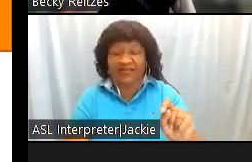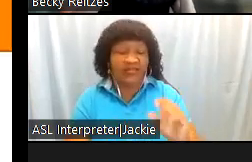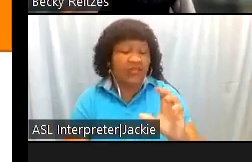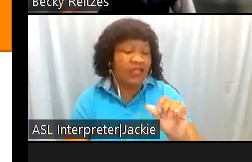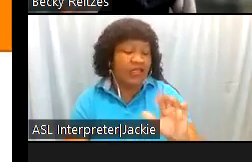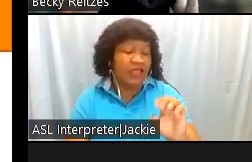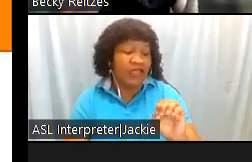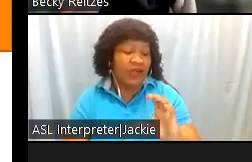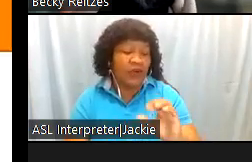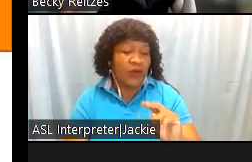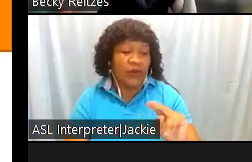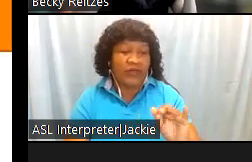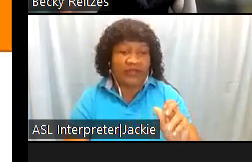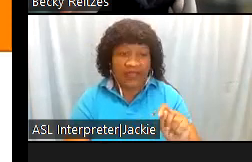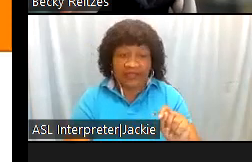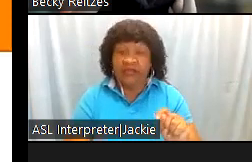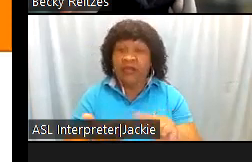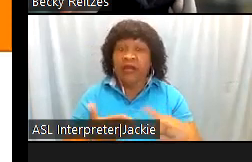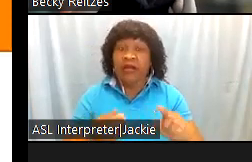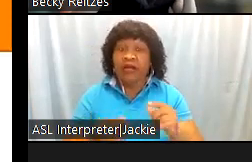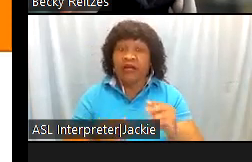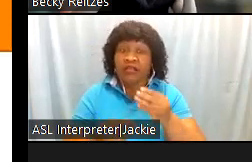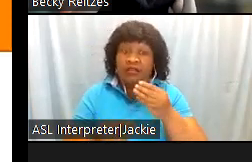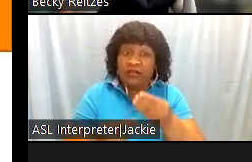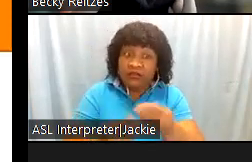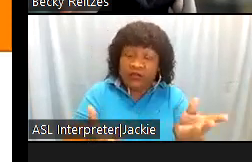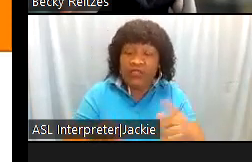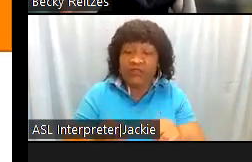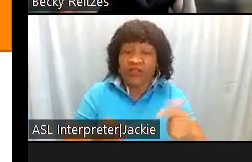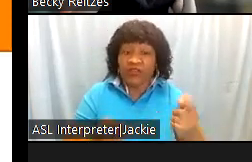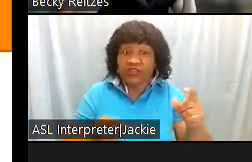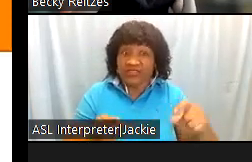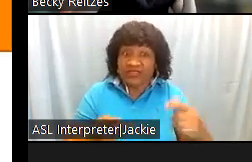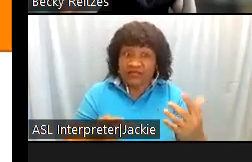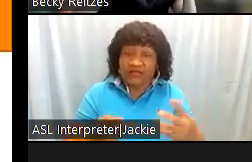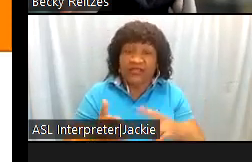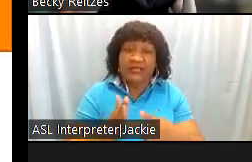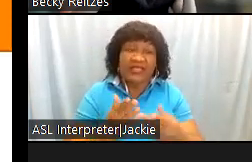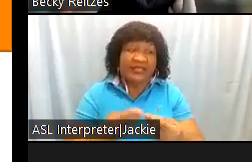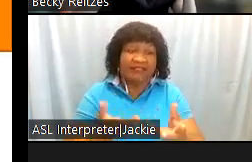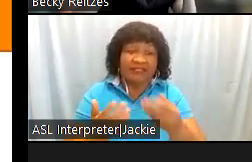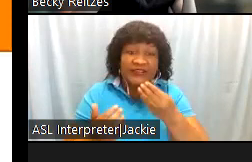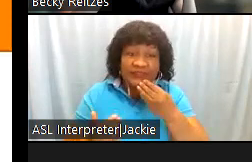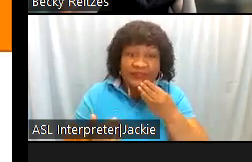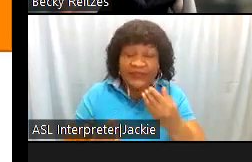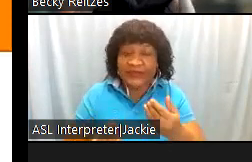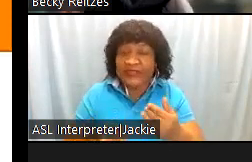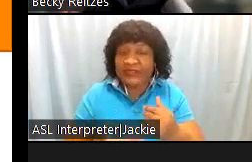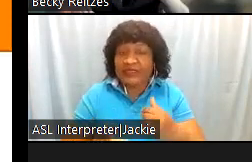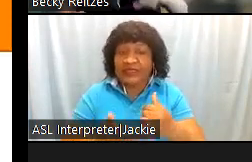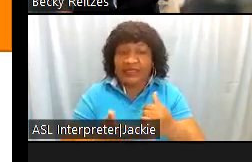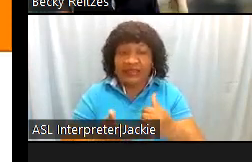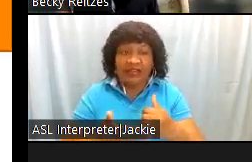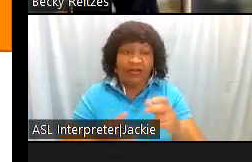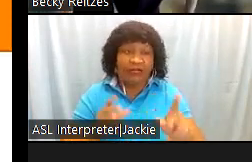when I say like other necessities, they can help supply food, they can help